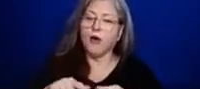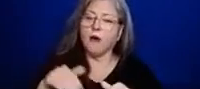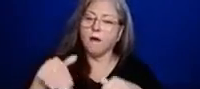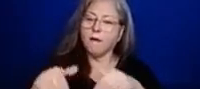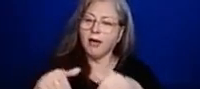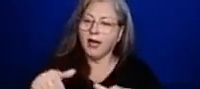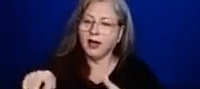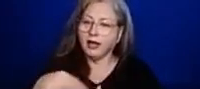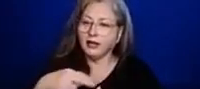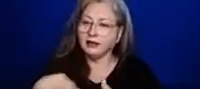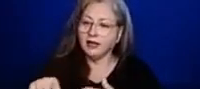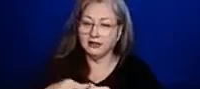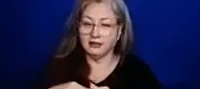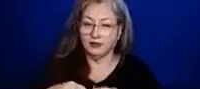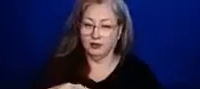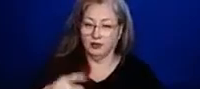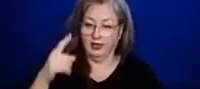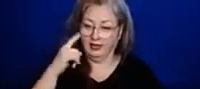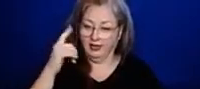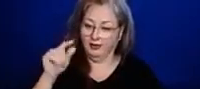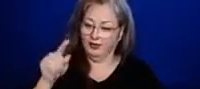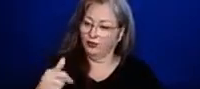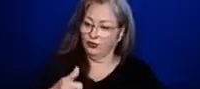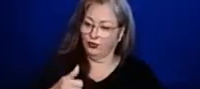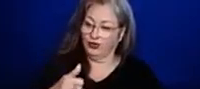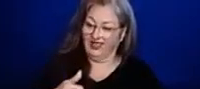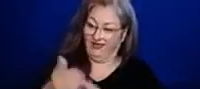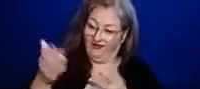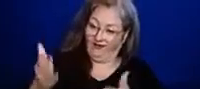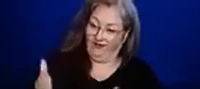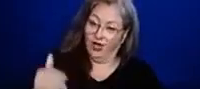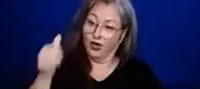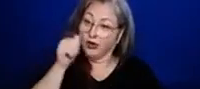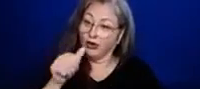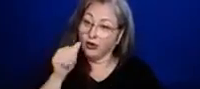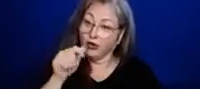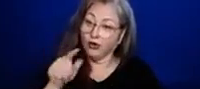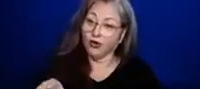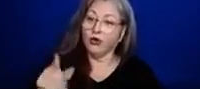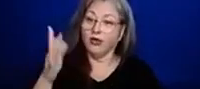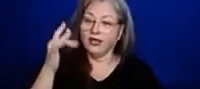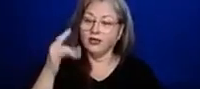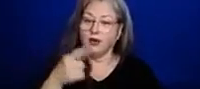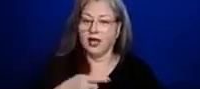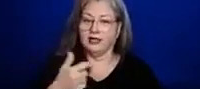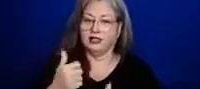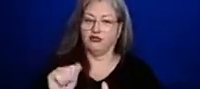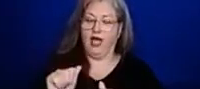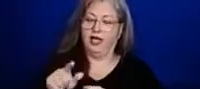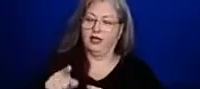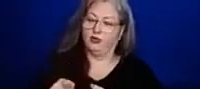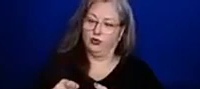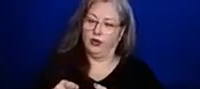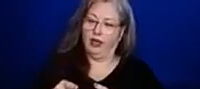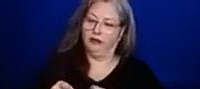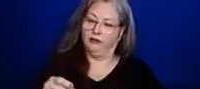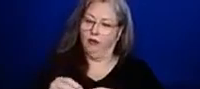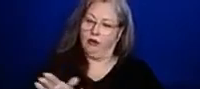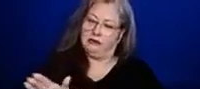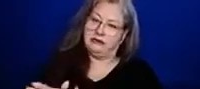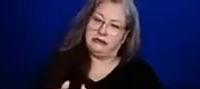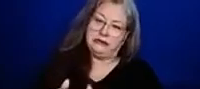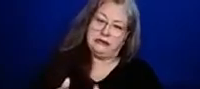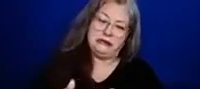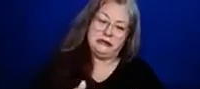ballet dancing, do you think that the fact that you were a girl had anything to do with the fact that they tried to steer you that way?